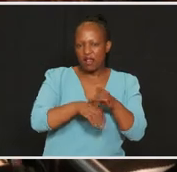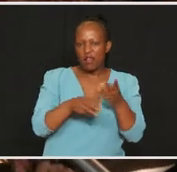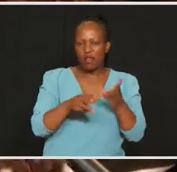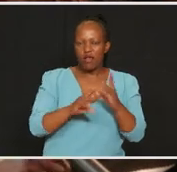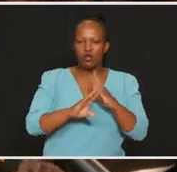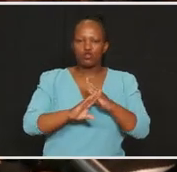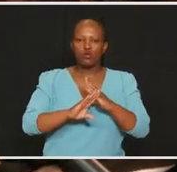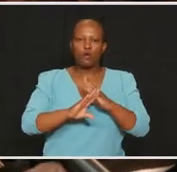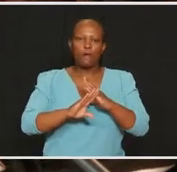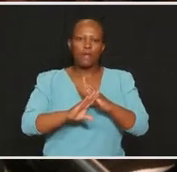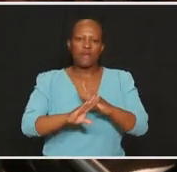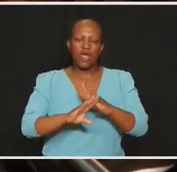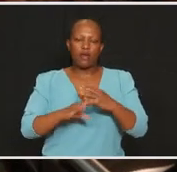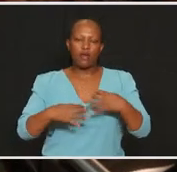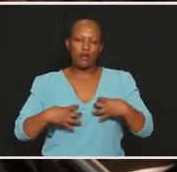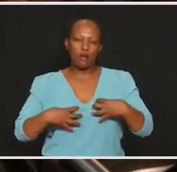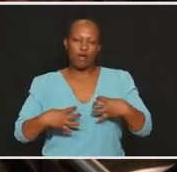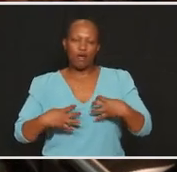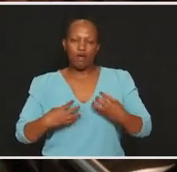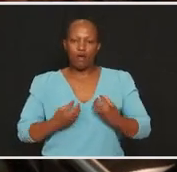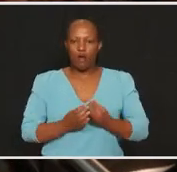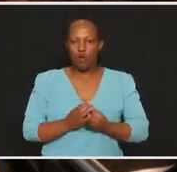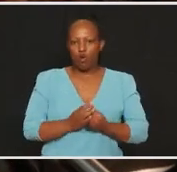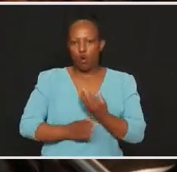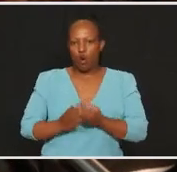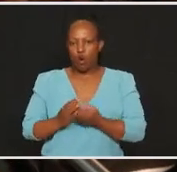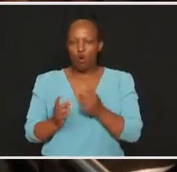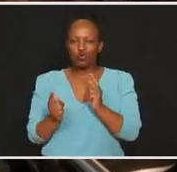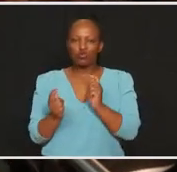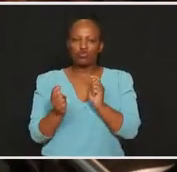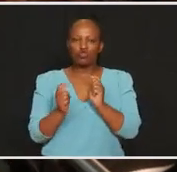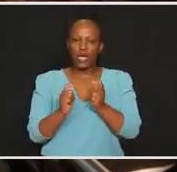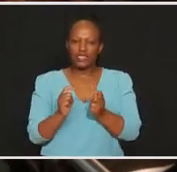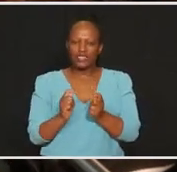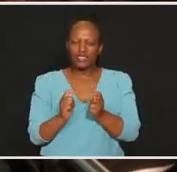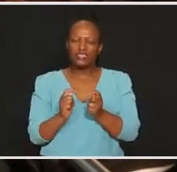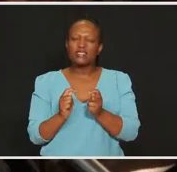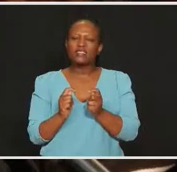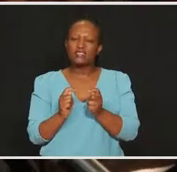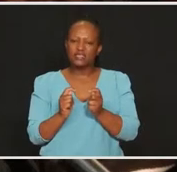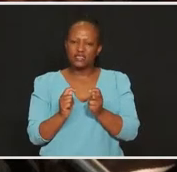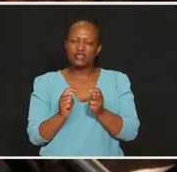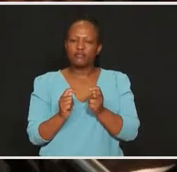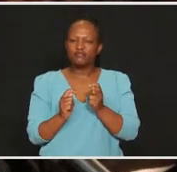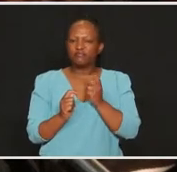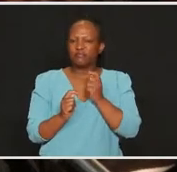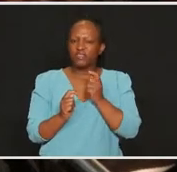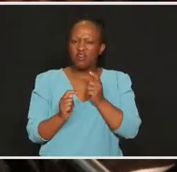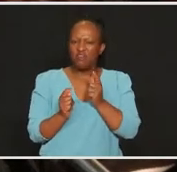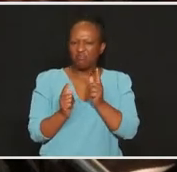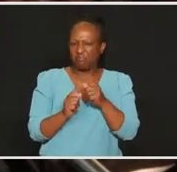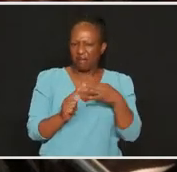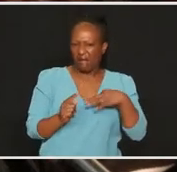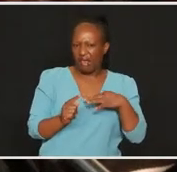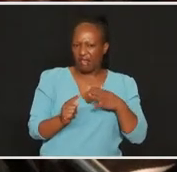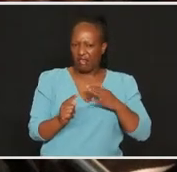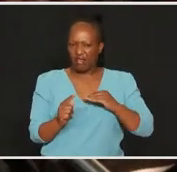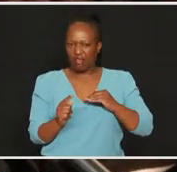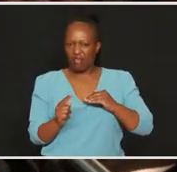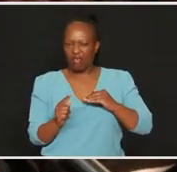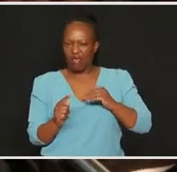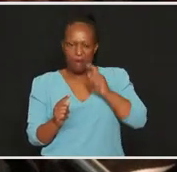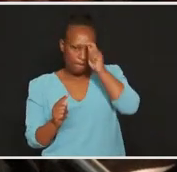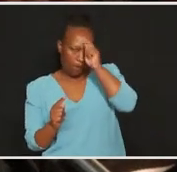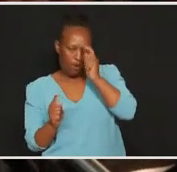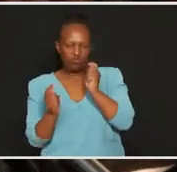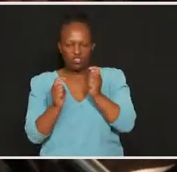puberty or change their gender will have the right to do so from 12 years of age and Educators and HEBs who do not